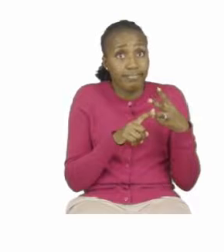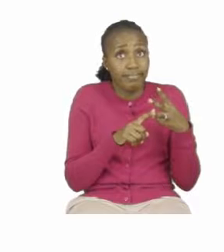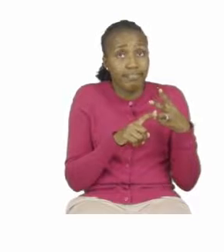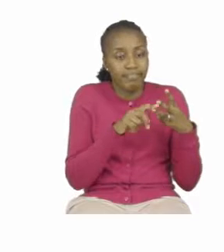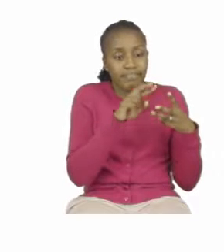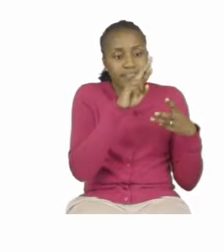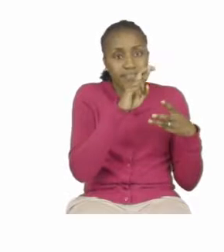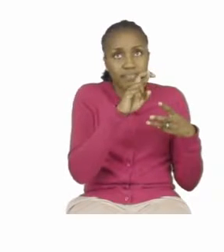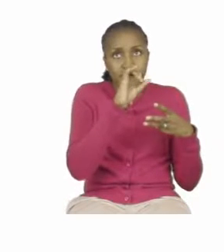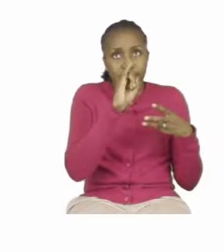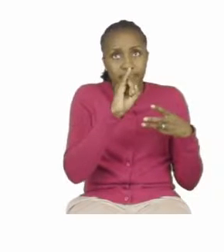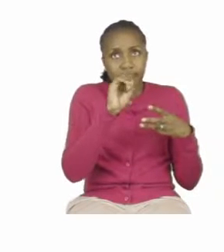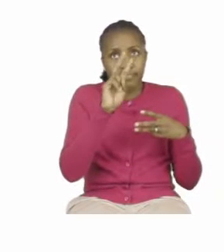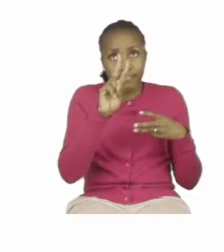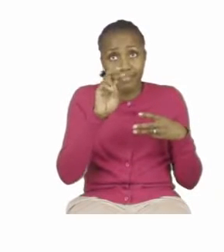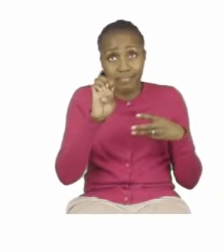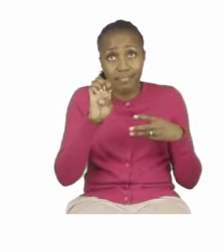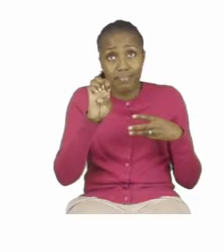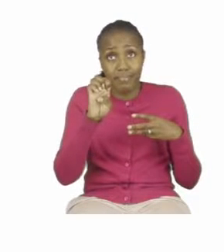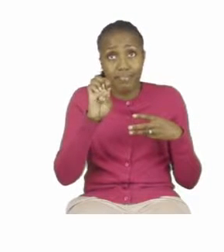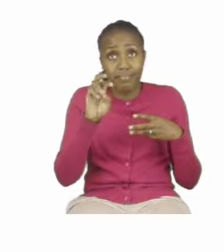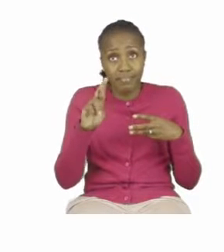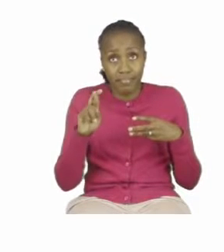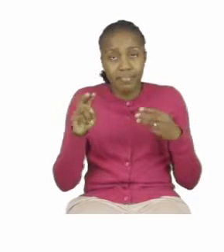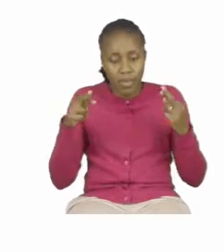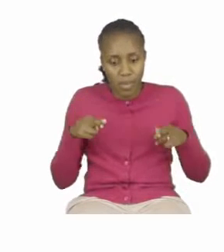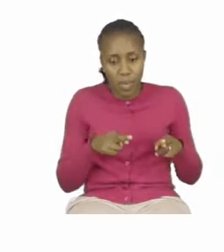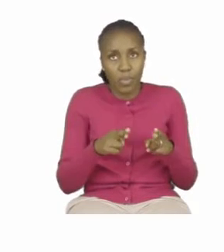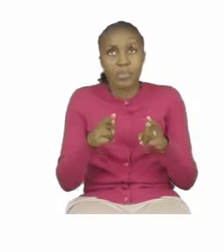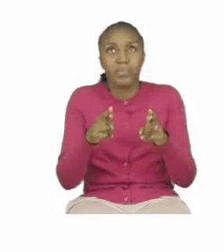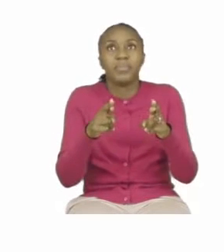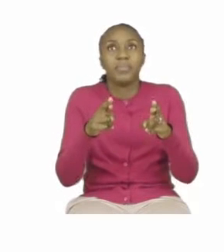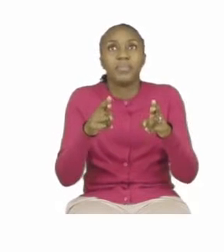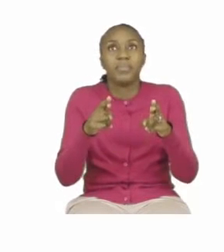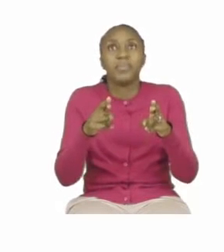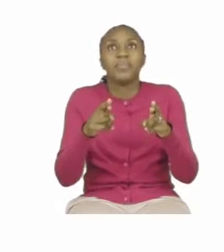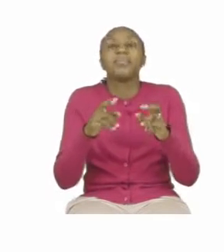Then the last word at the bottom is river.